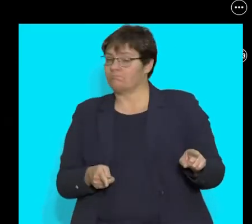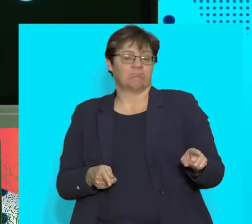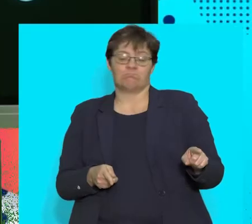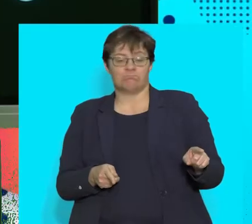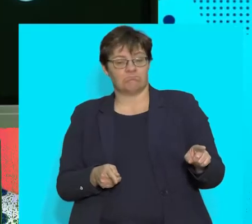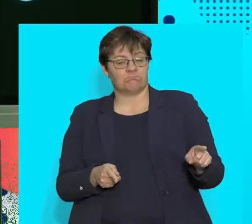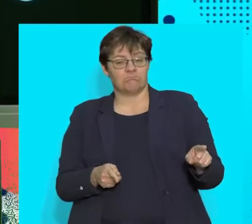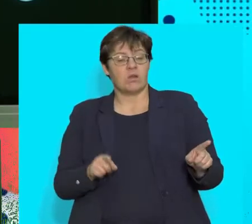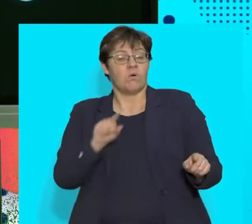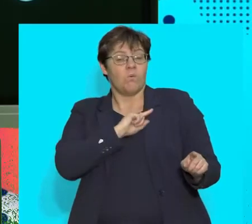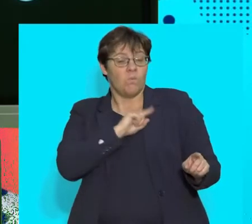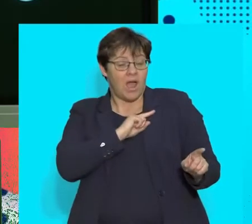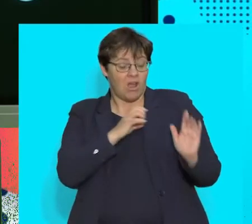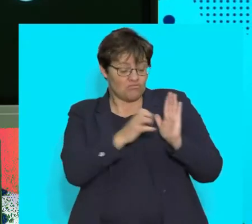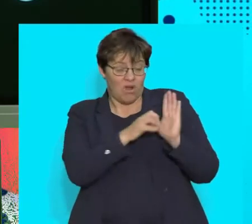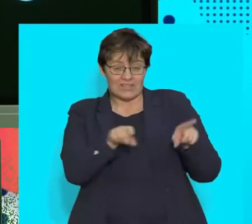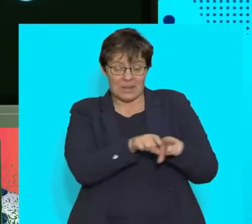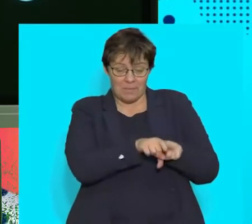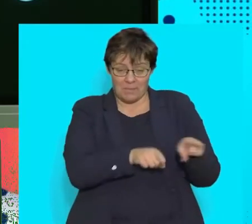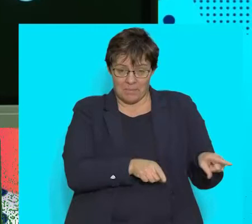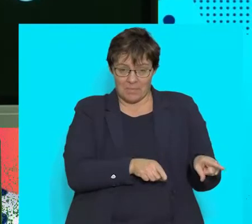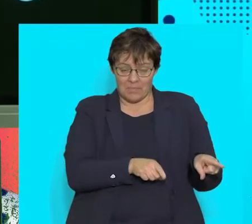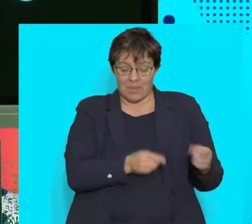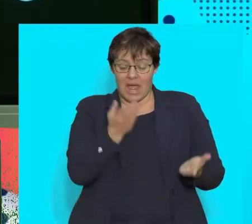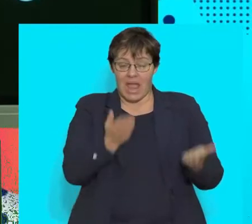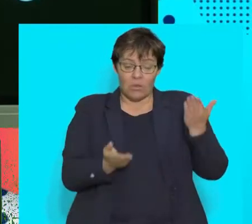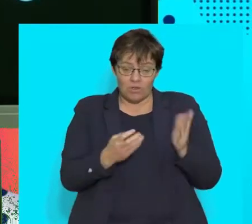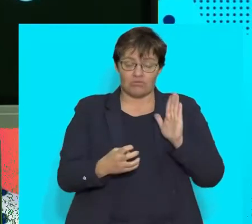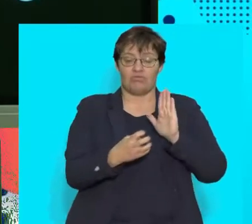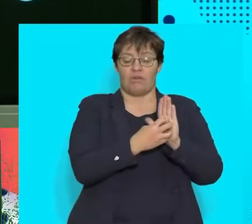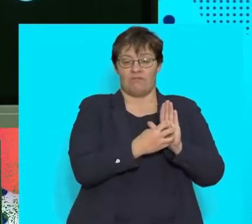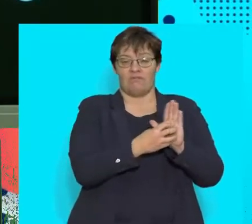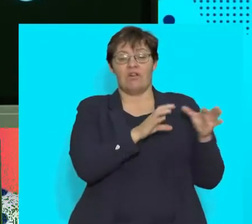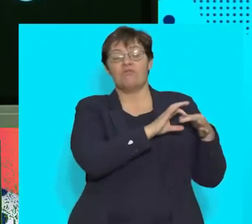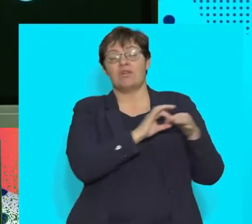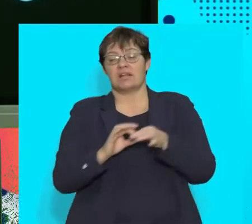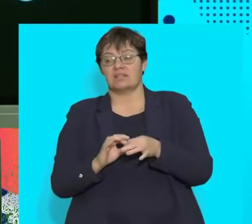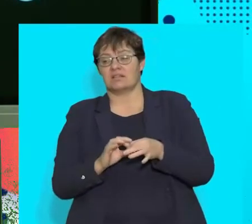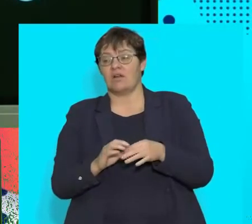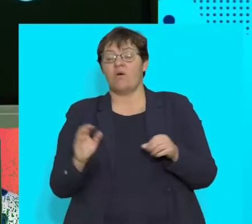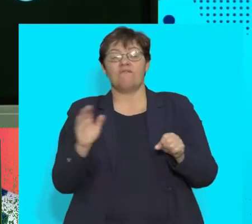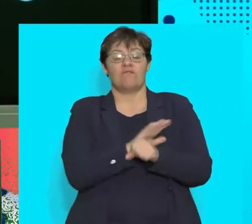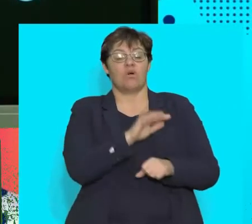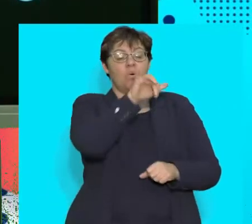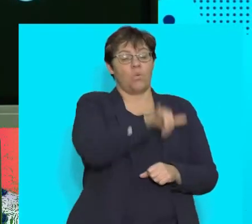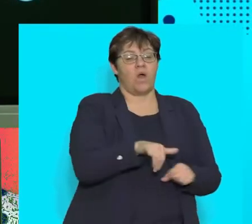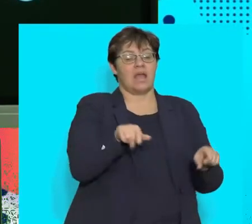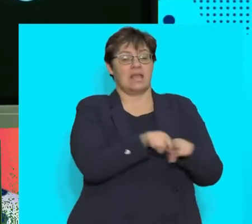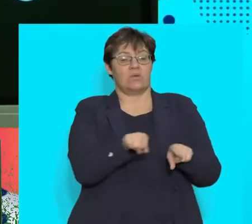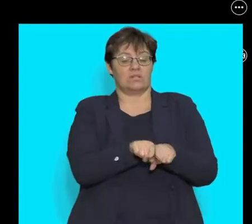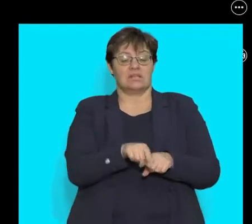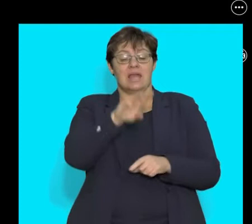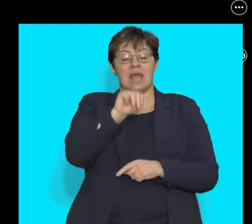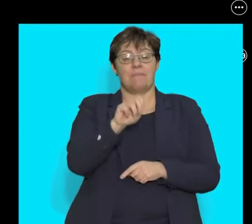other, because in this type of graph, the equation of the graph is related to that full equation of y